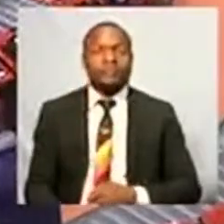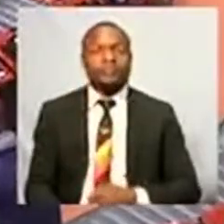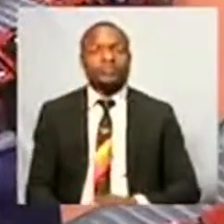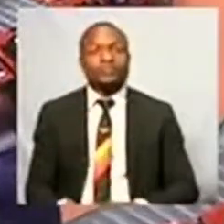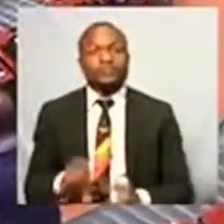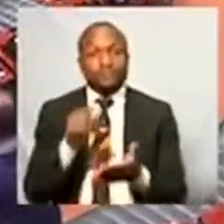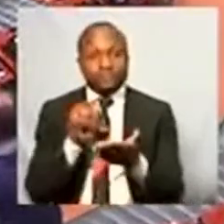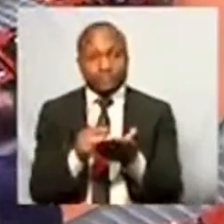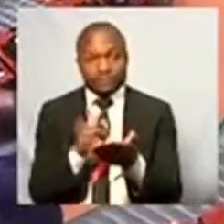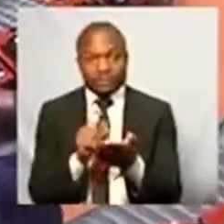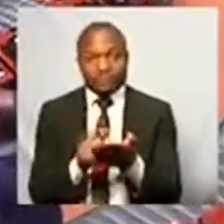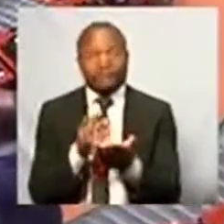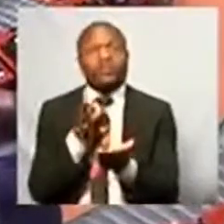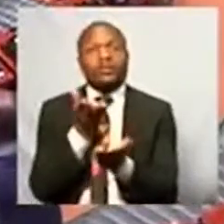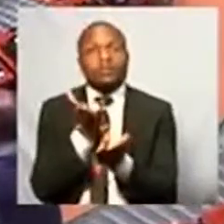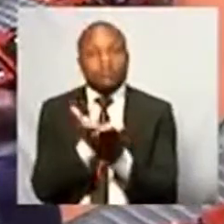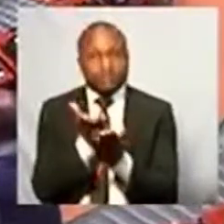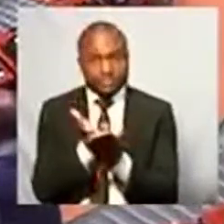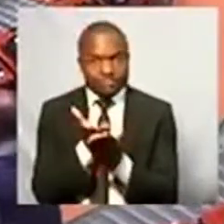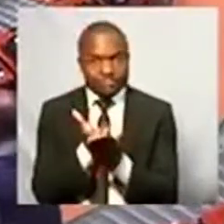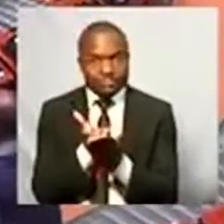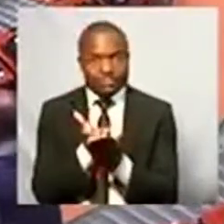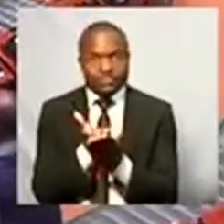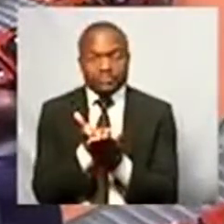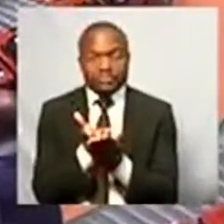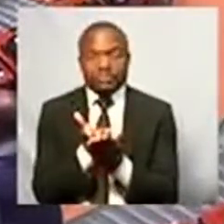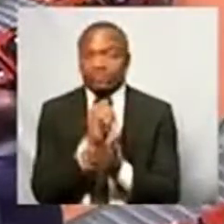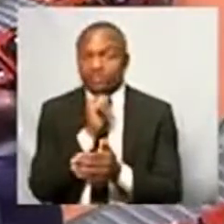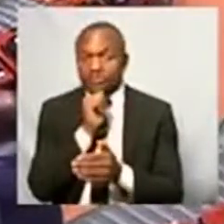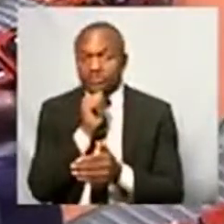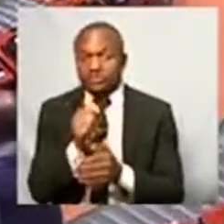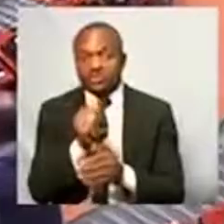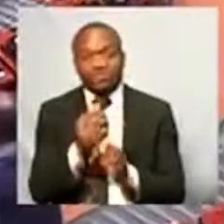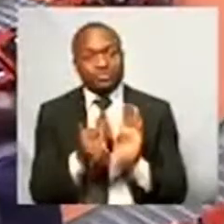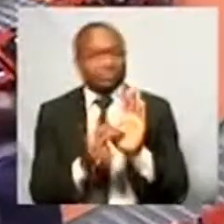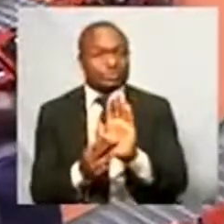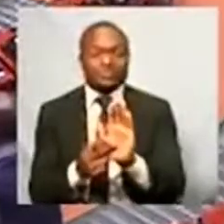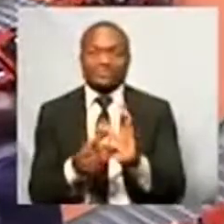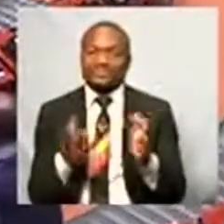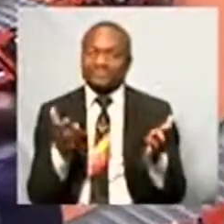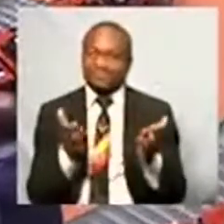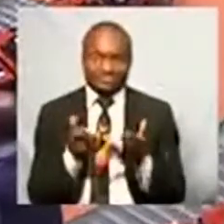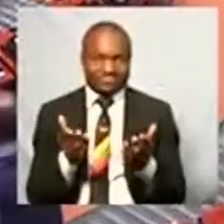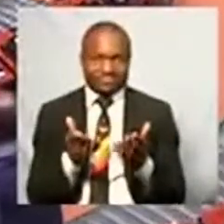that this particular motion will not be televised either on radio and